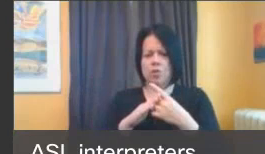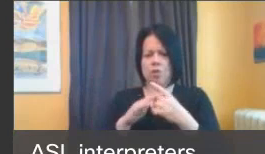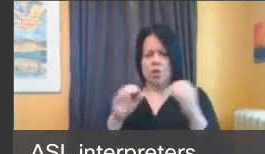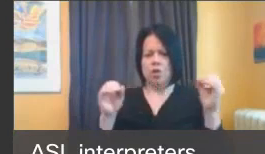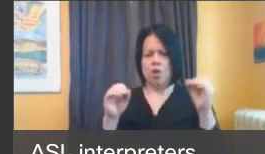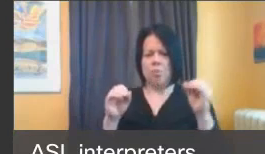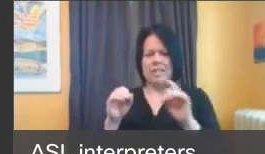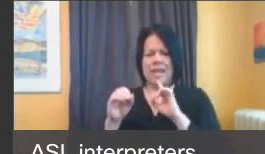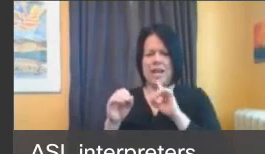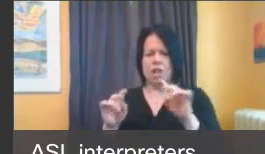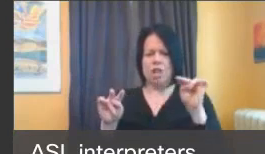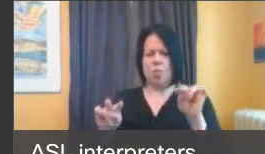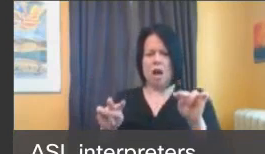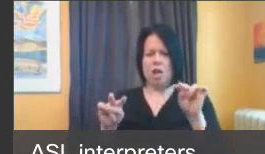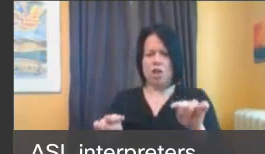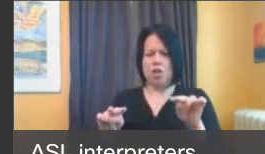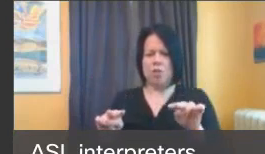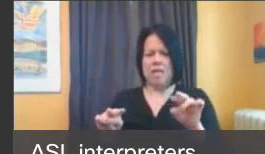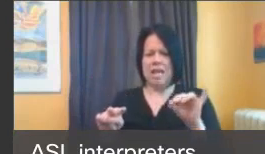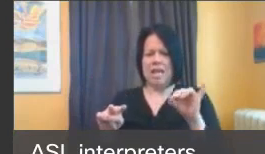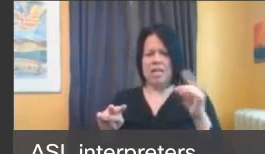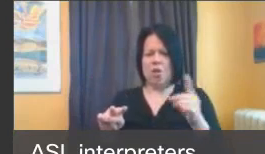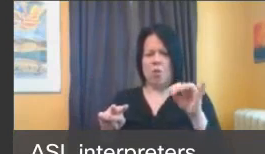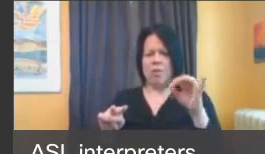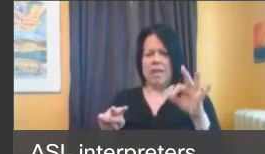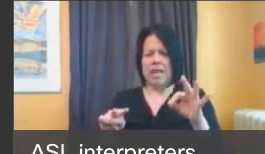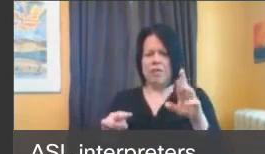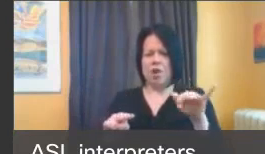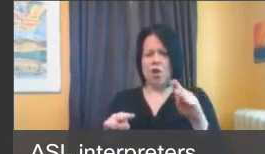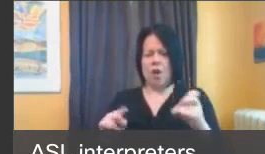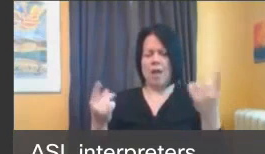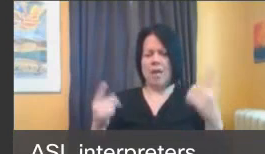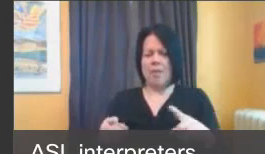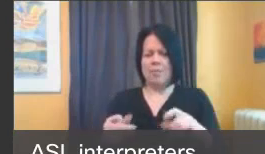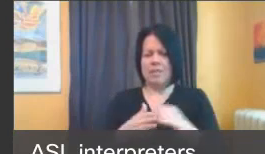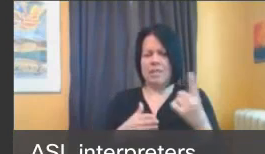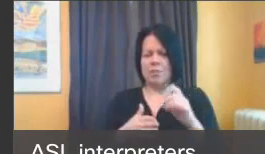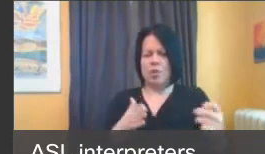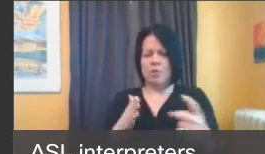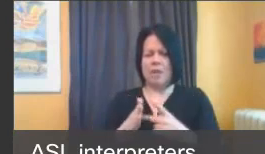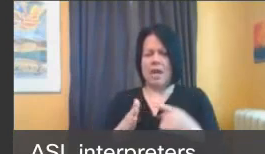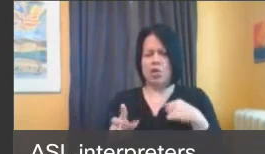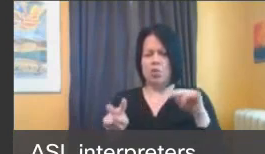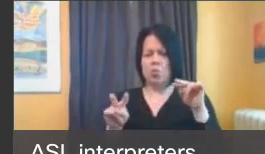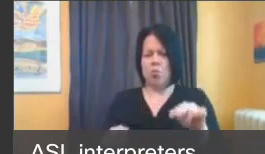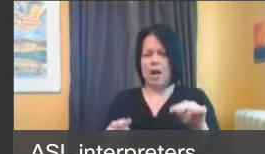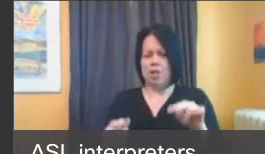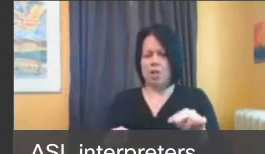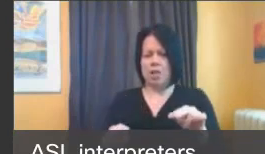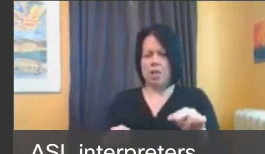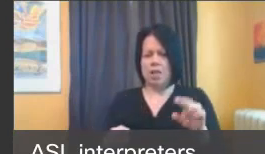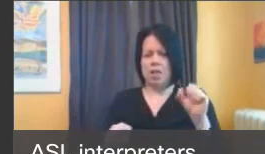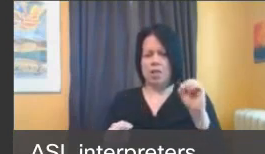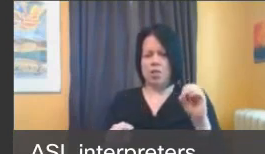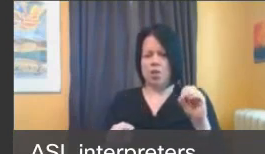watching those, and it's only if a crime takes place that somebody goes to watch that. But I think so